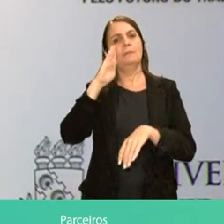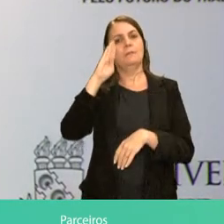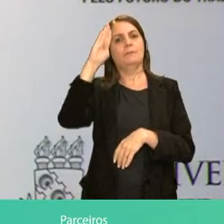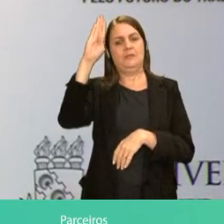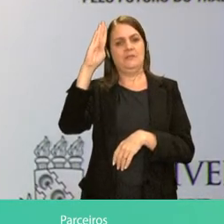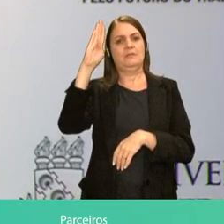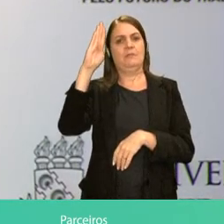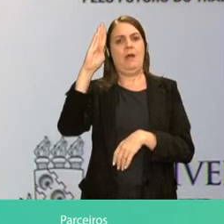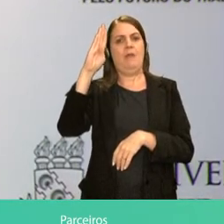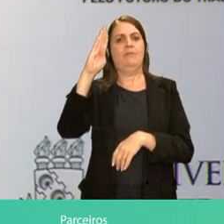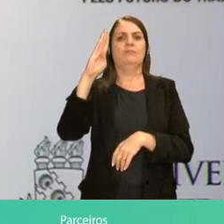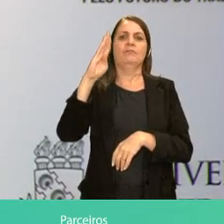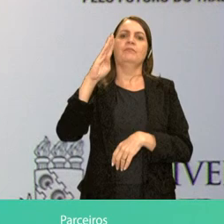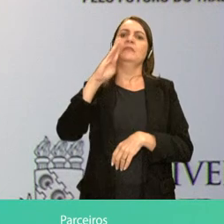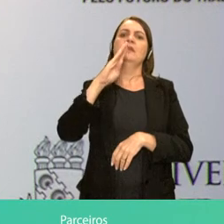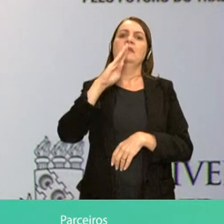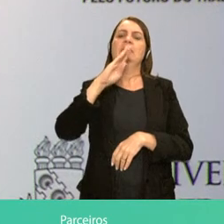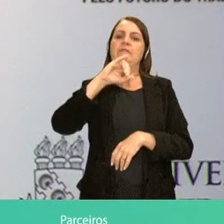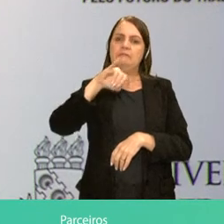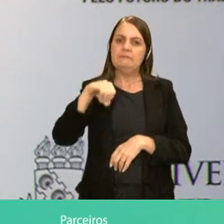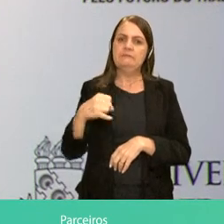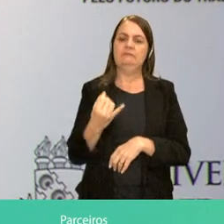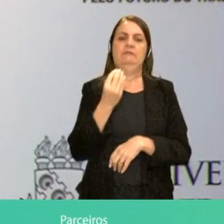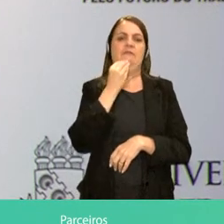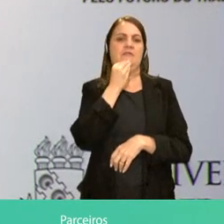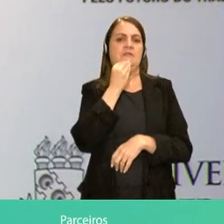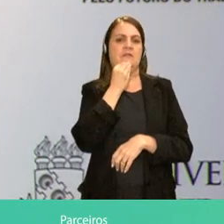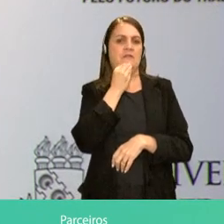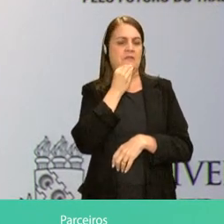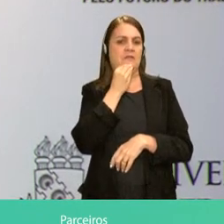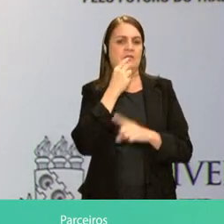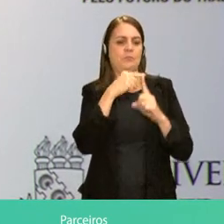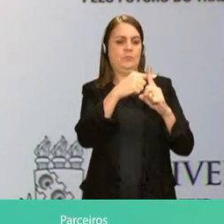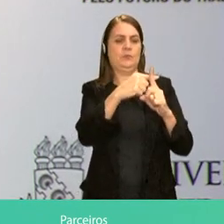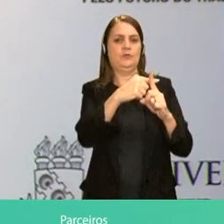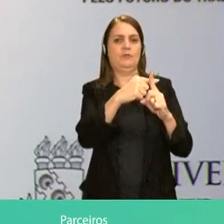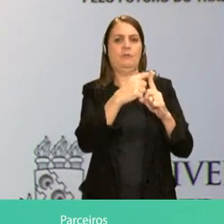causes and advantages to mitigate problems,